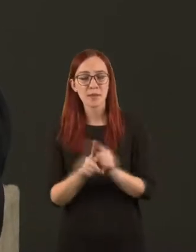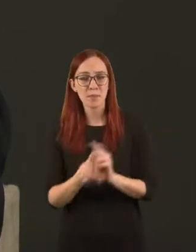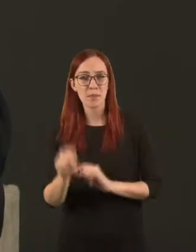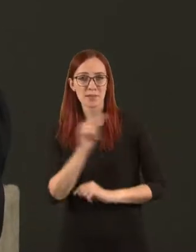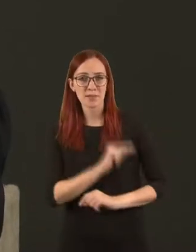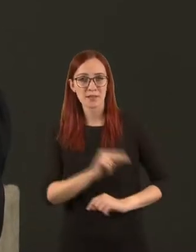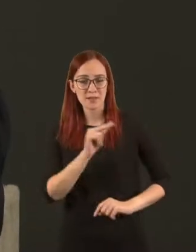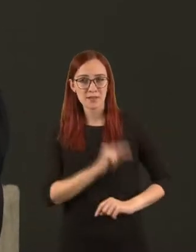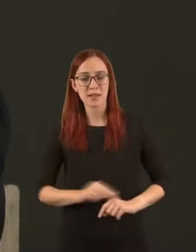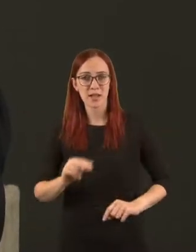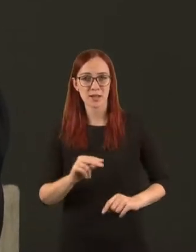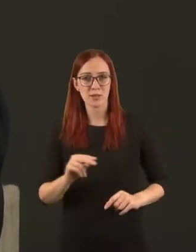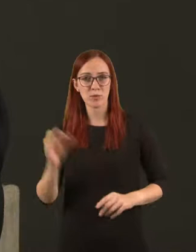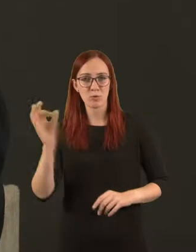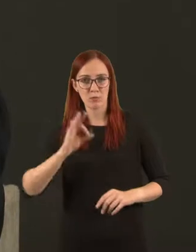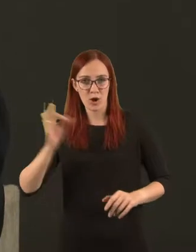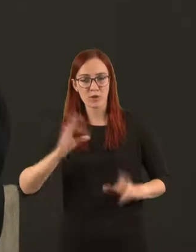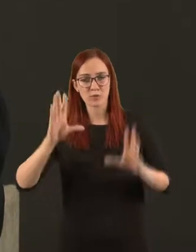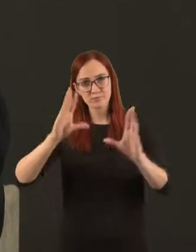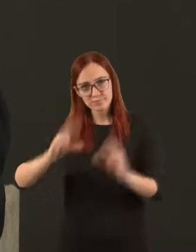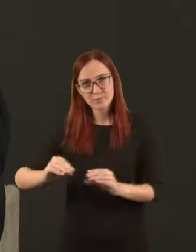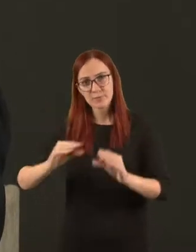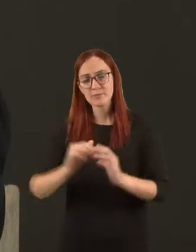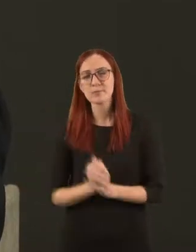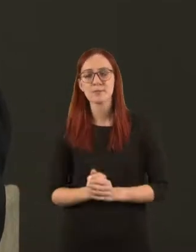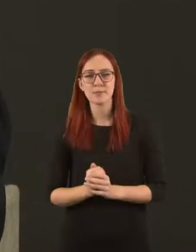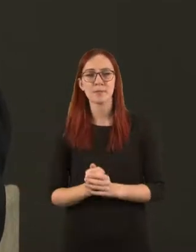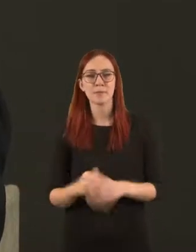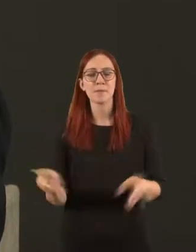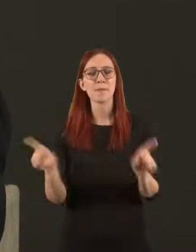die prematurely because of the pollution,